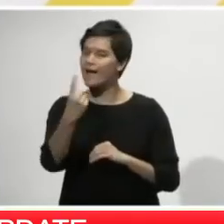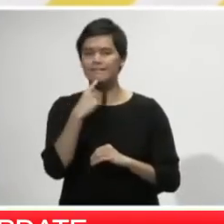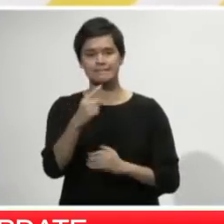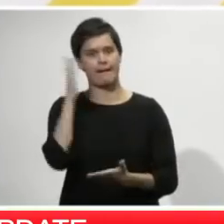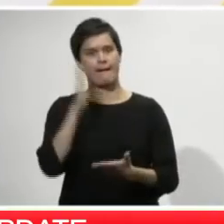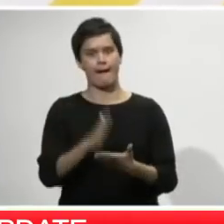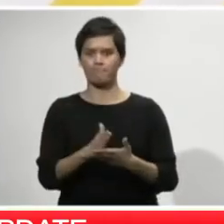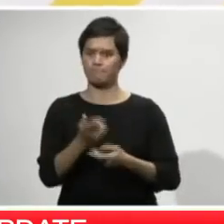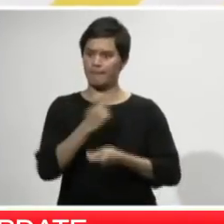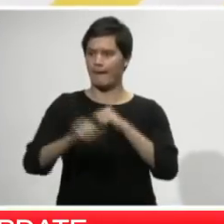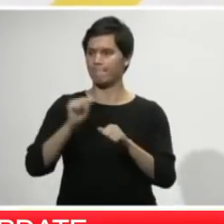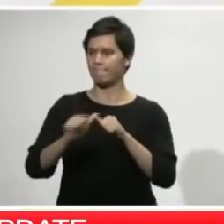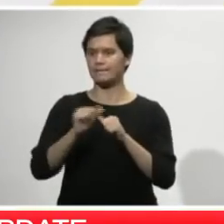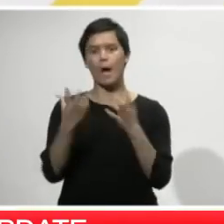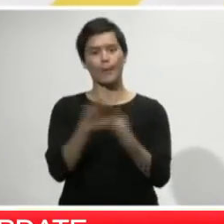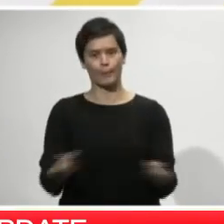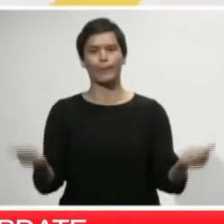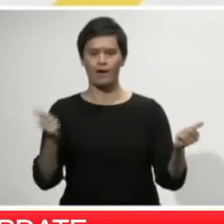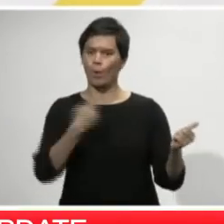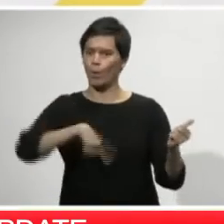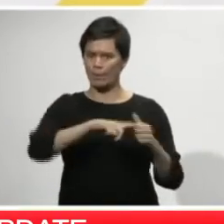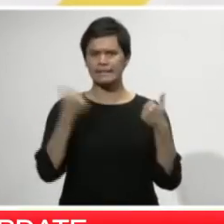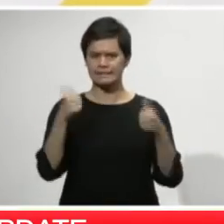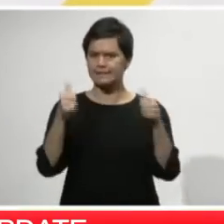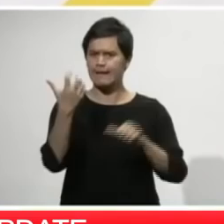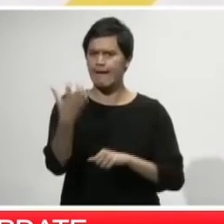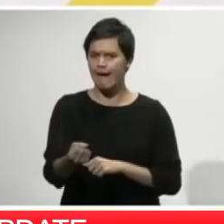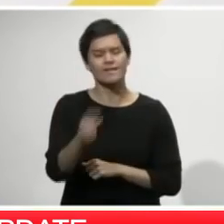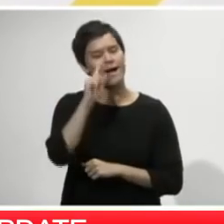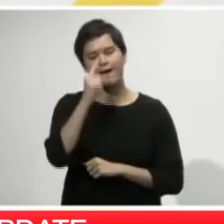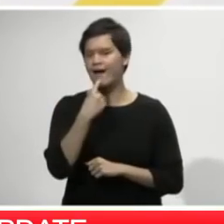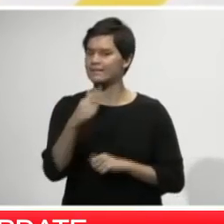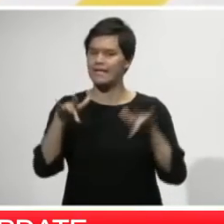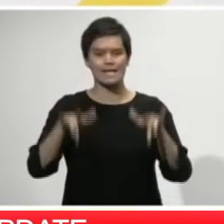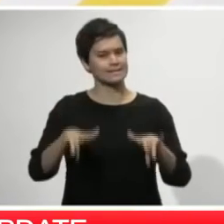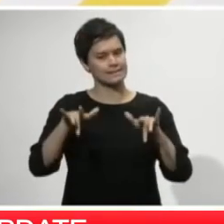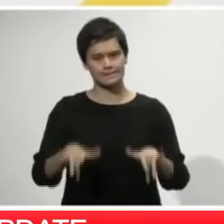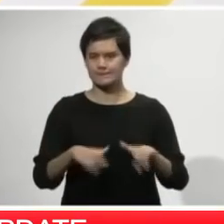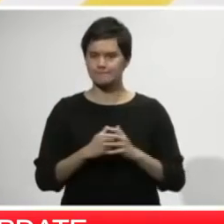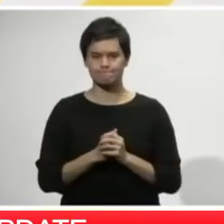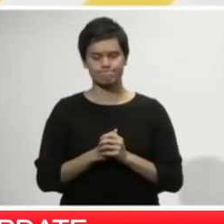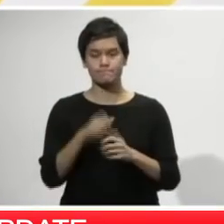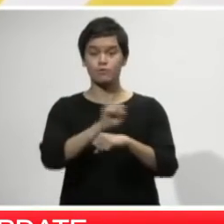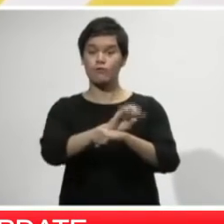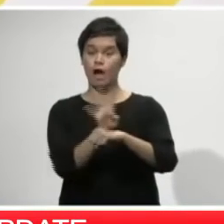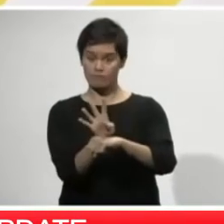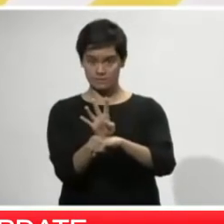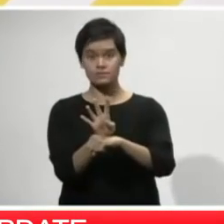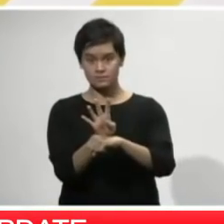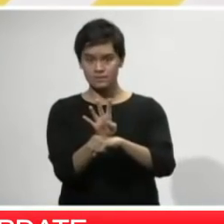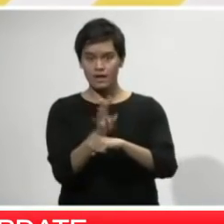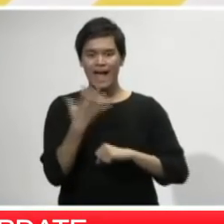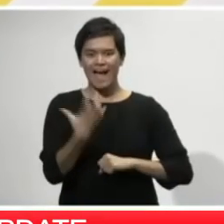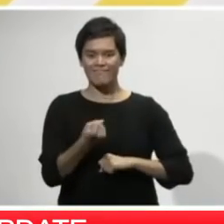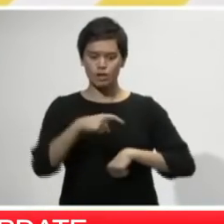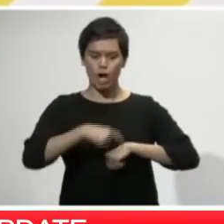assess if our measures are successfully slowing transmission. Because COVID-19 takes a while to